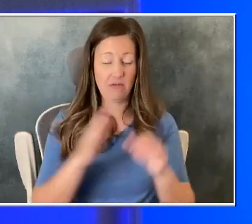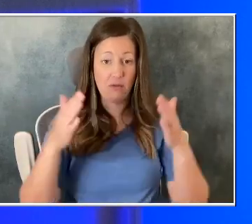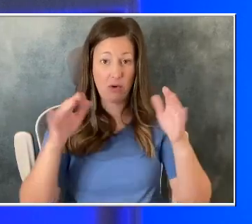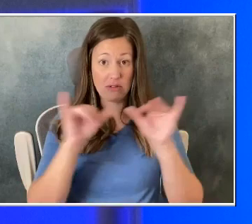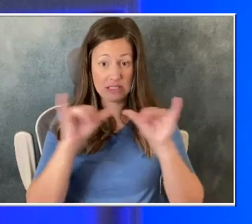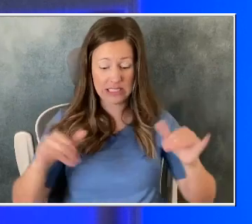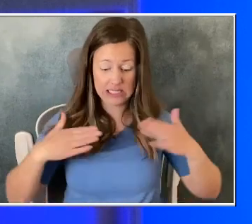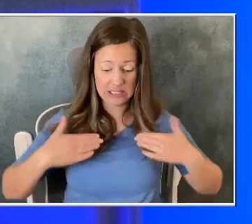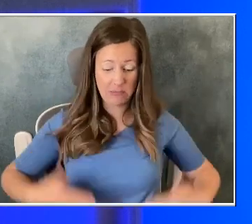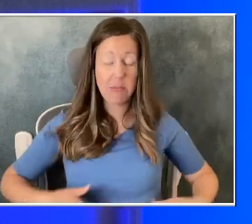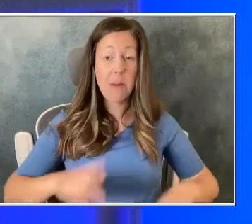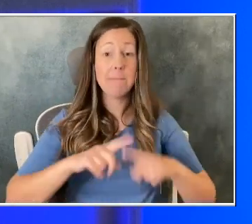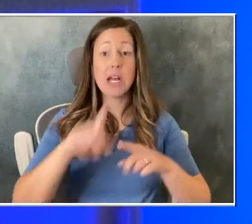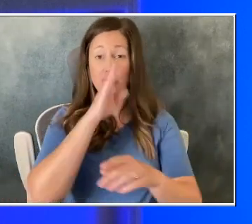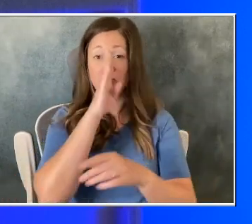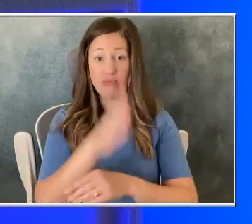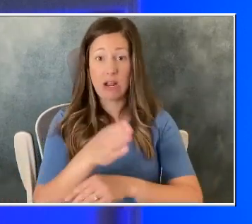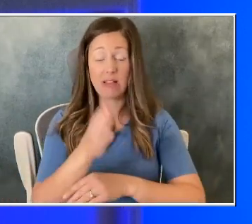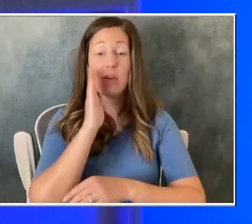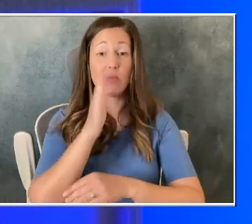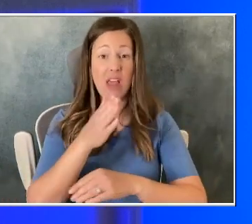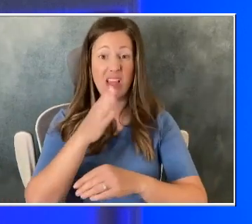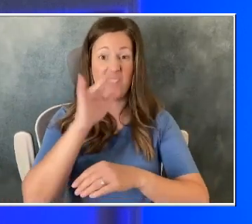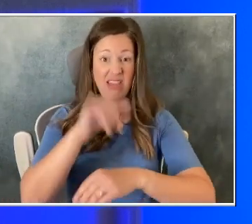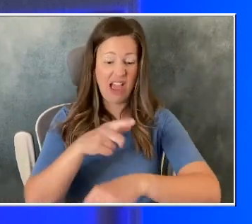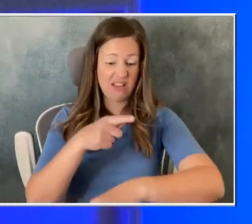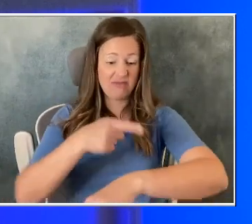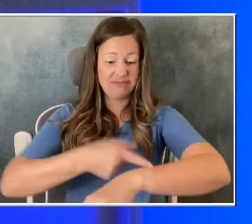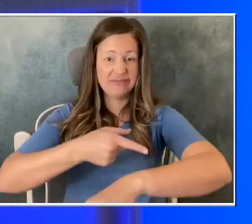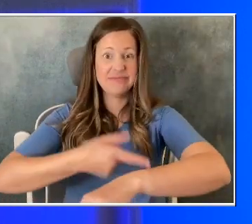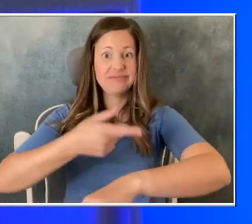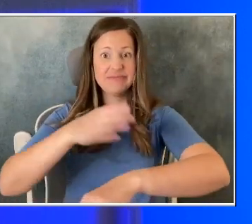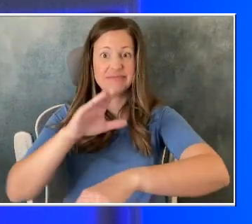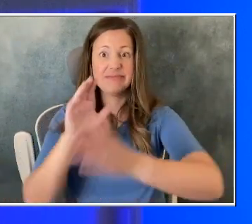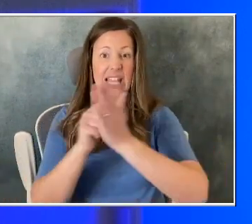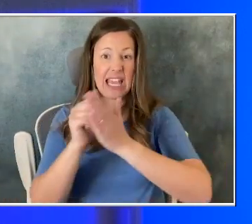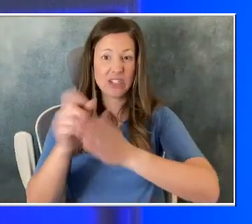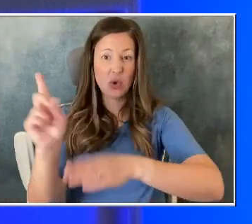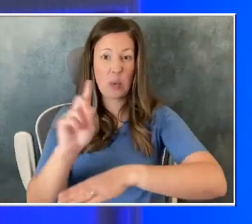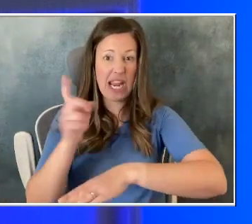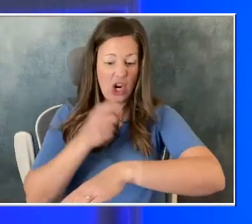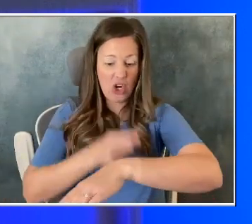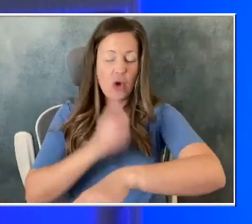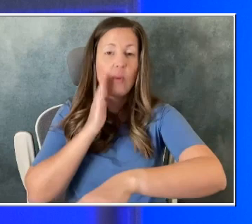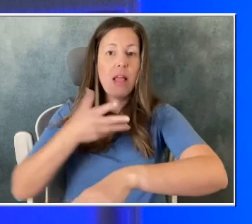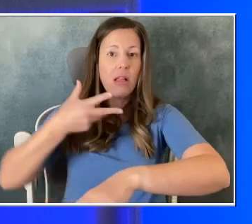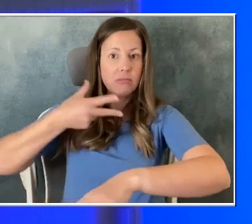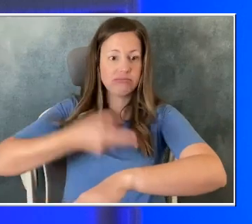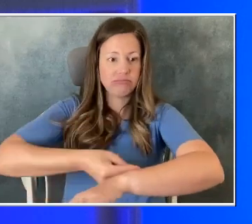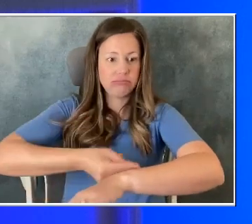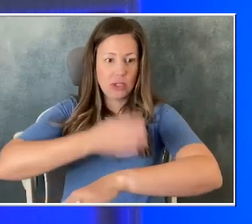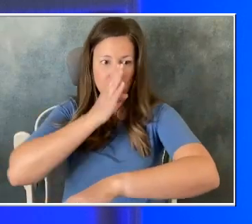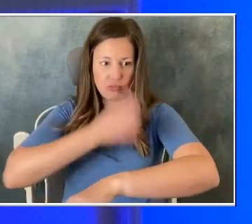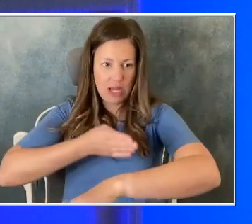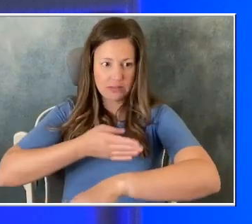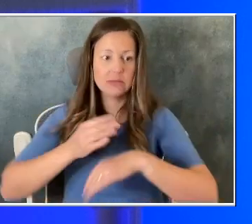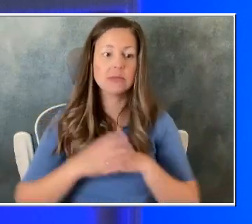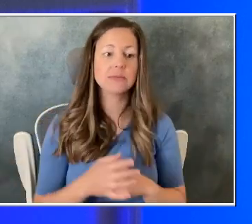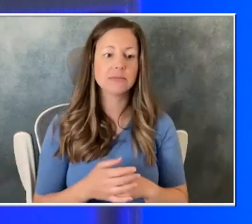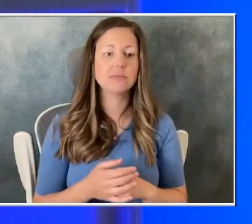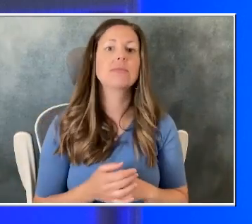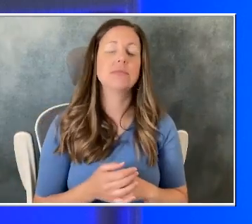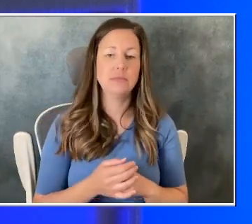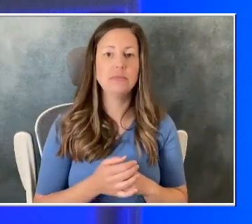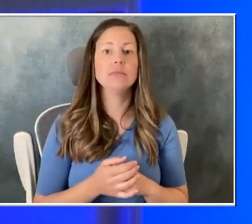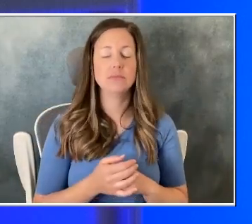injecting it directly into the skin cancers. So those are doing local therapies that don't mess around with the immune system. There's lots